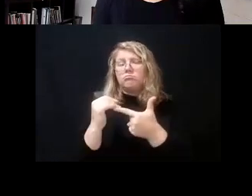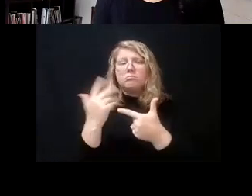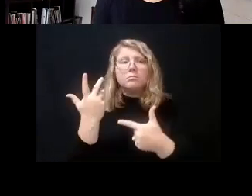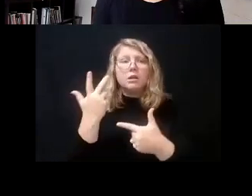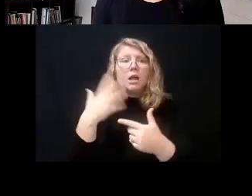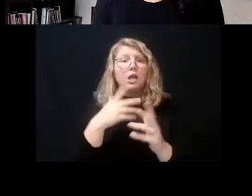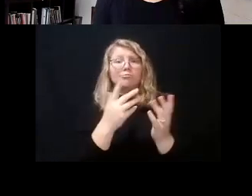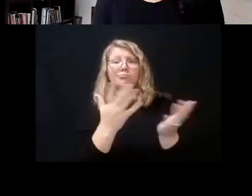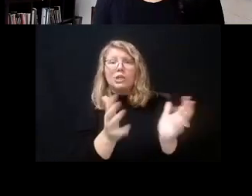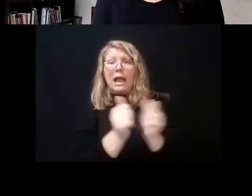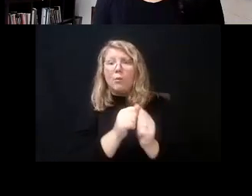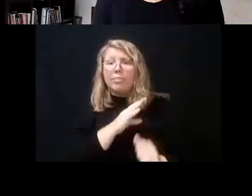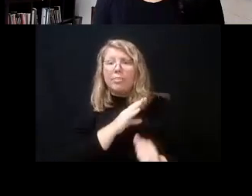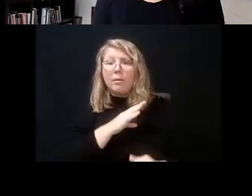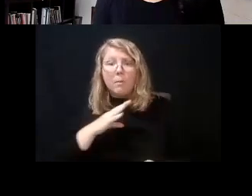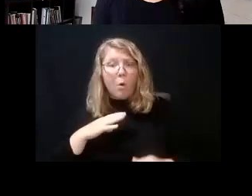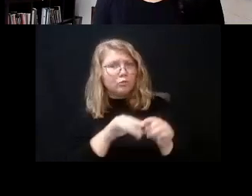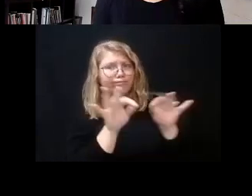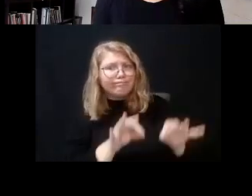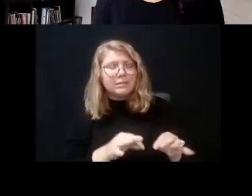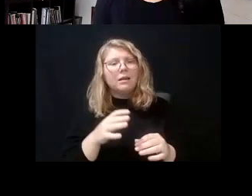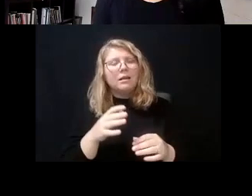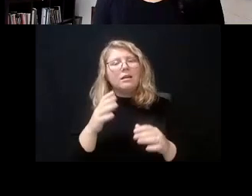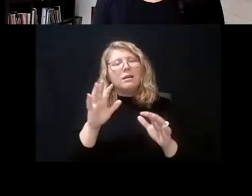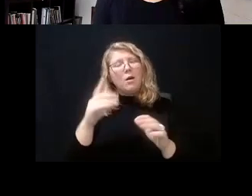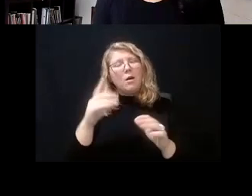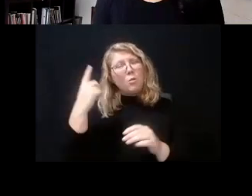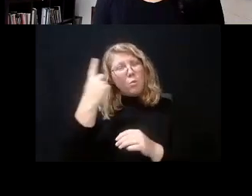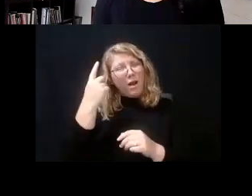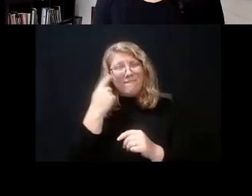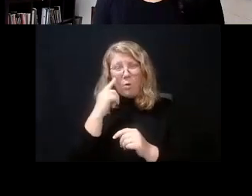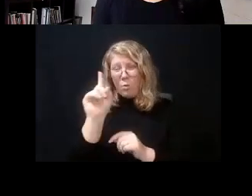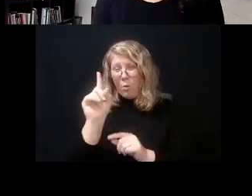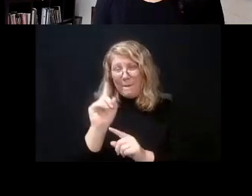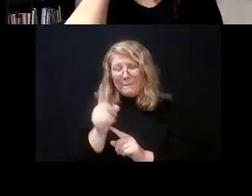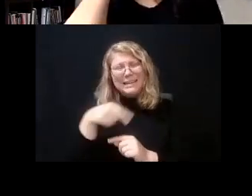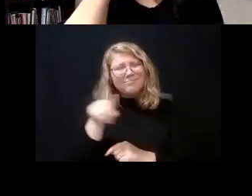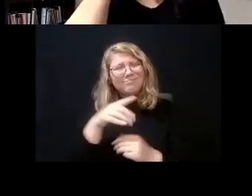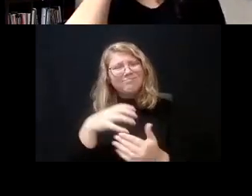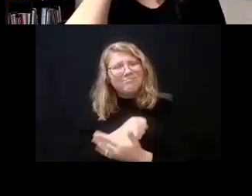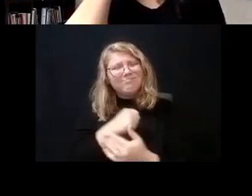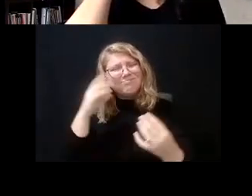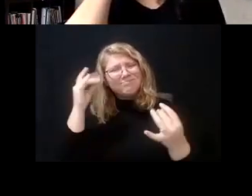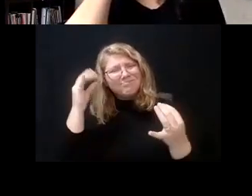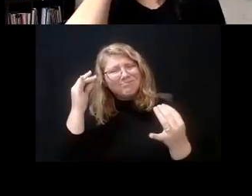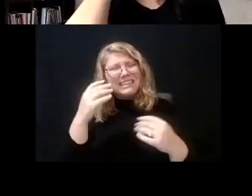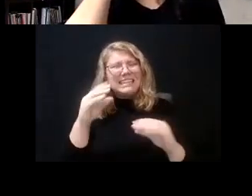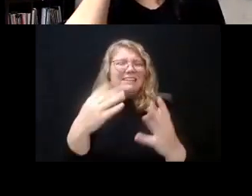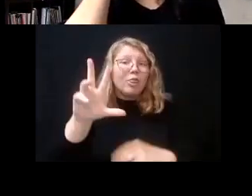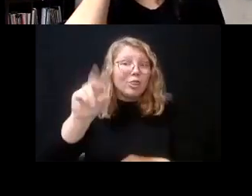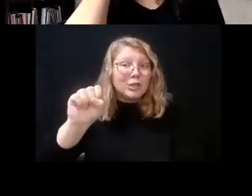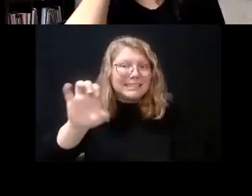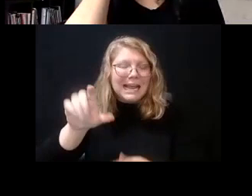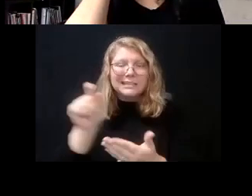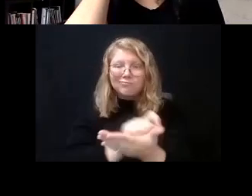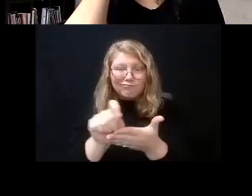But, you know, we're going to talk more about action steps. But I wonder if just for a minute, you could kind of think through, I'll give you like 30 seconds to